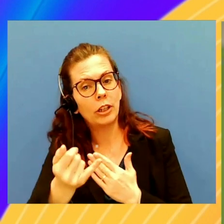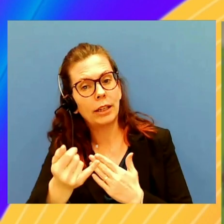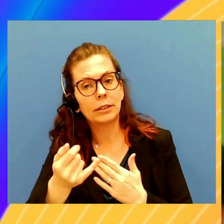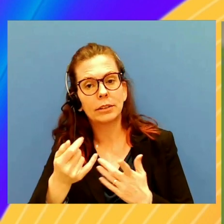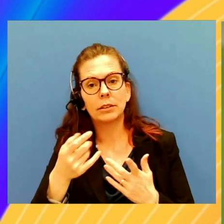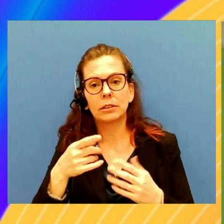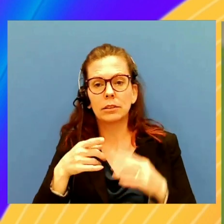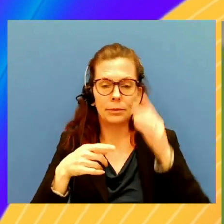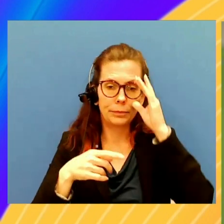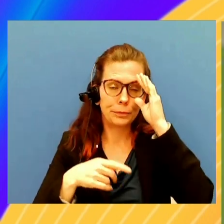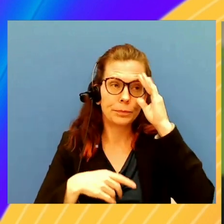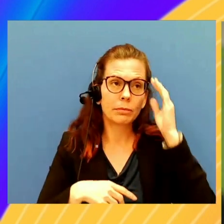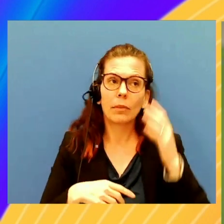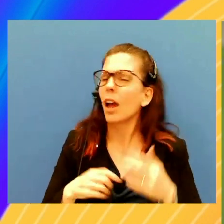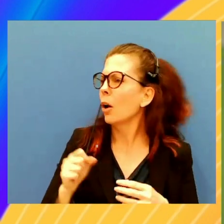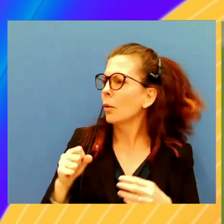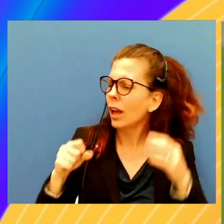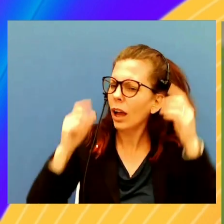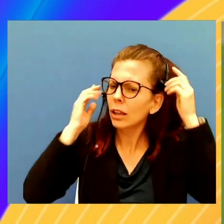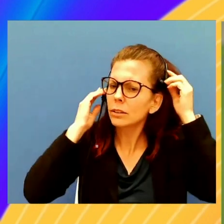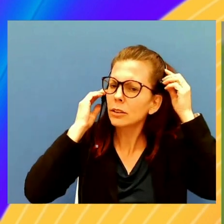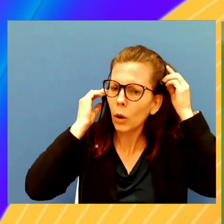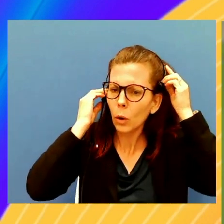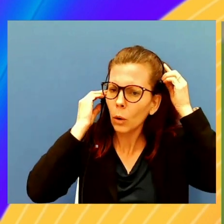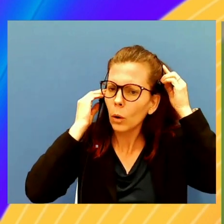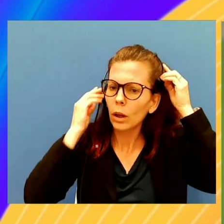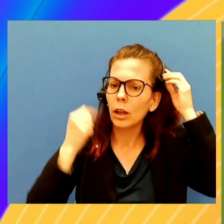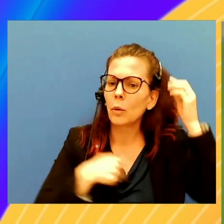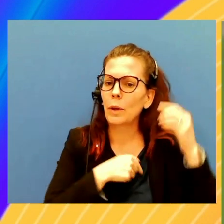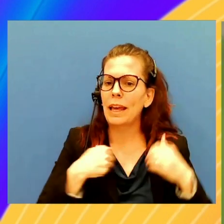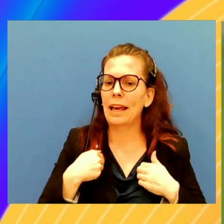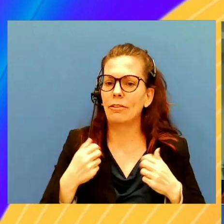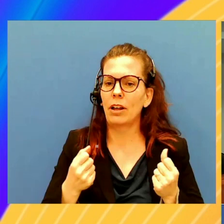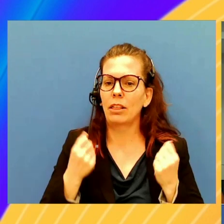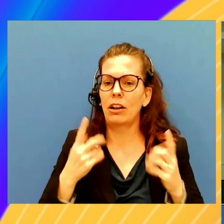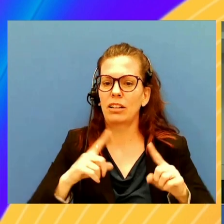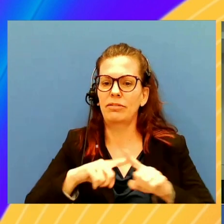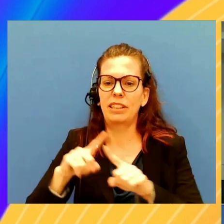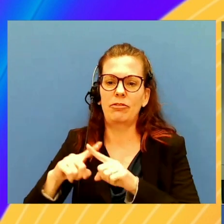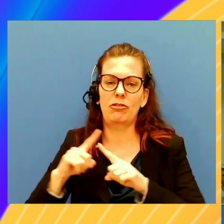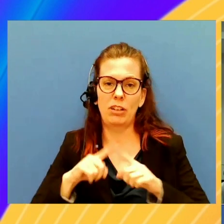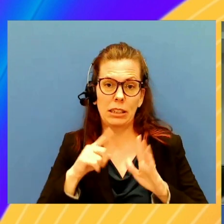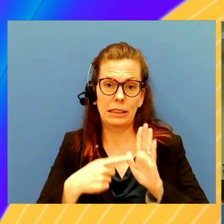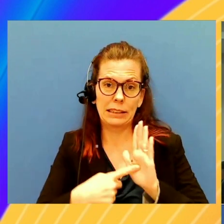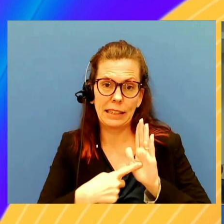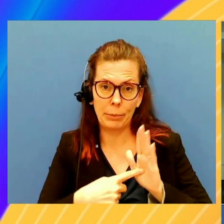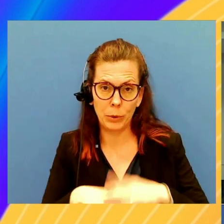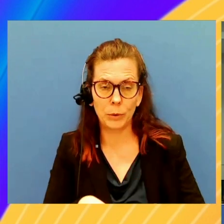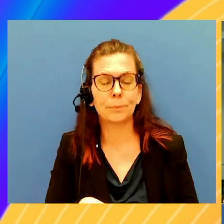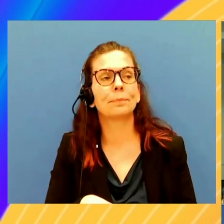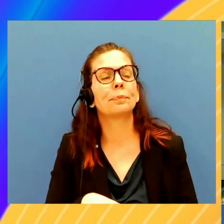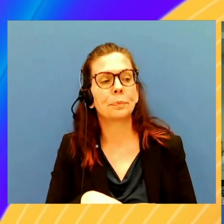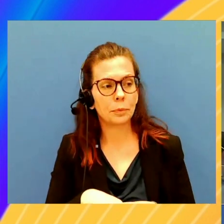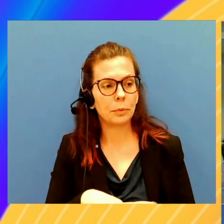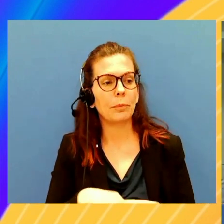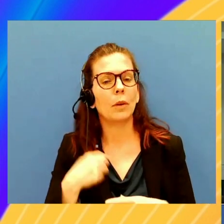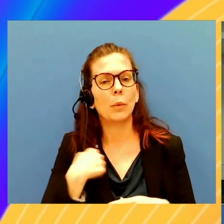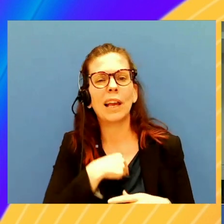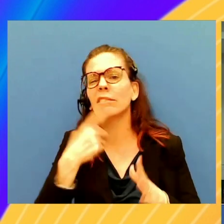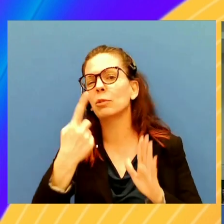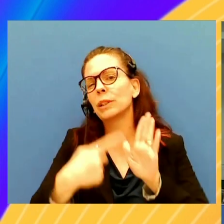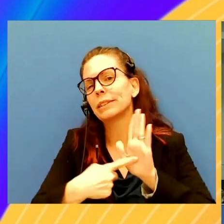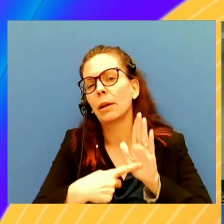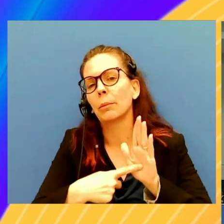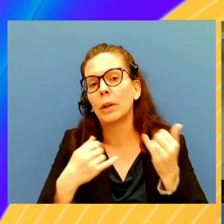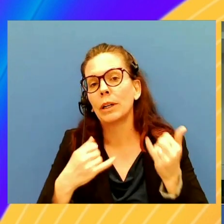contribute? Yeah, so we do have a lot of different examples. So we have, for example, right